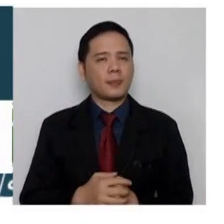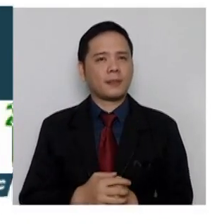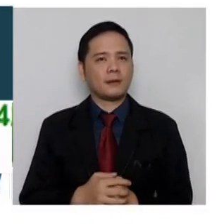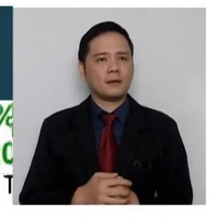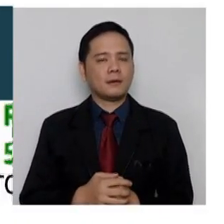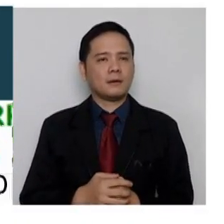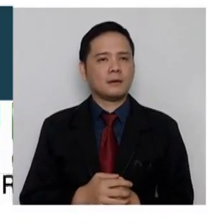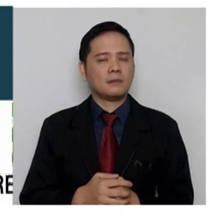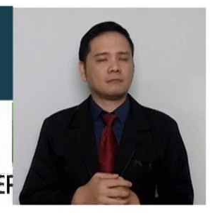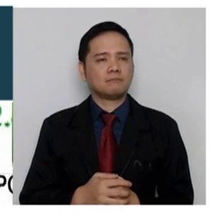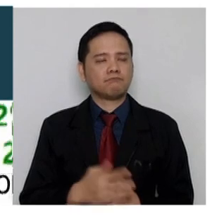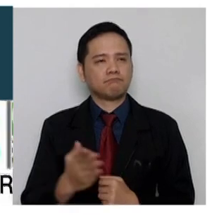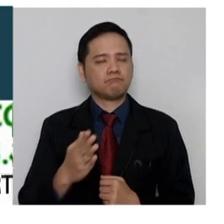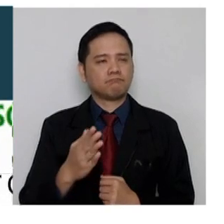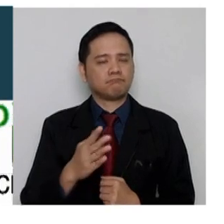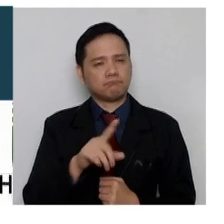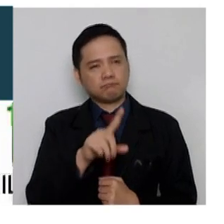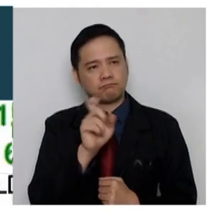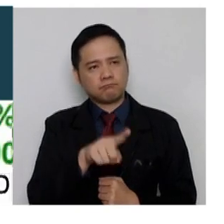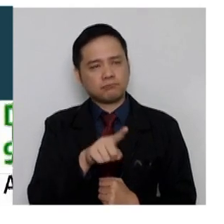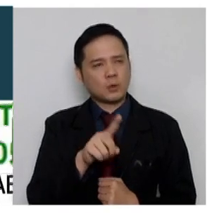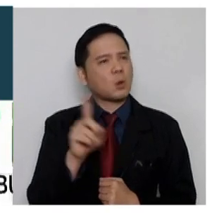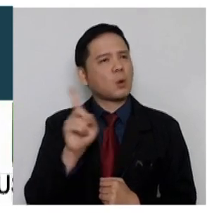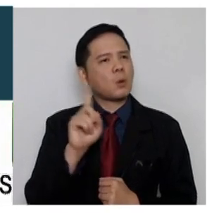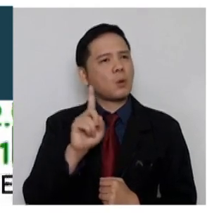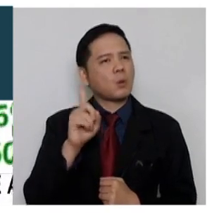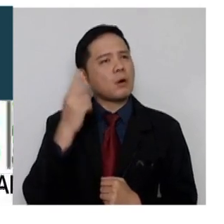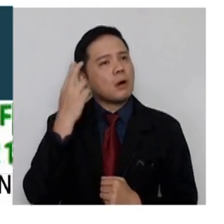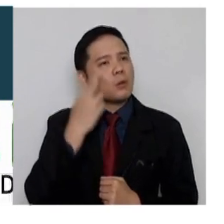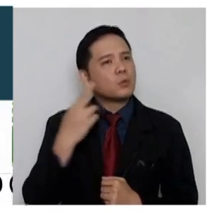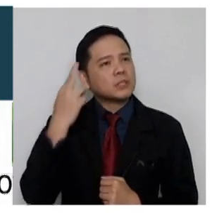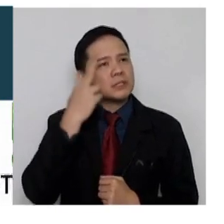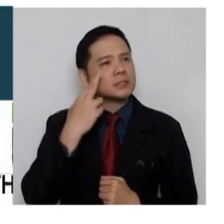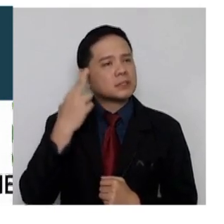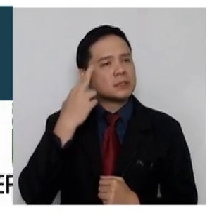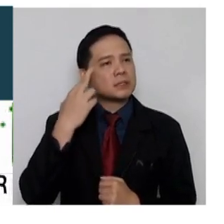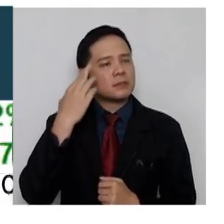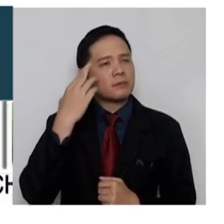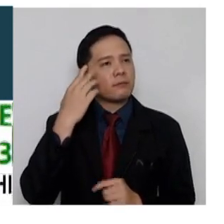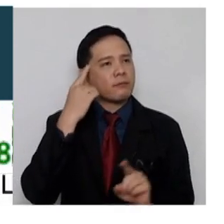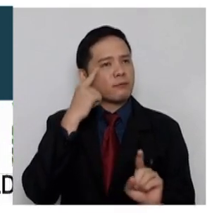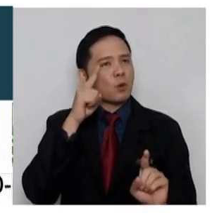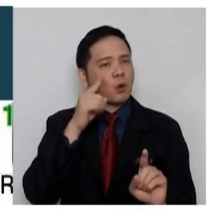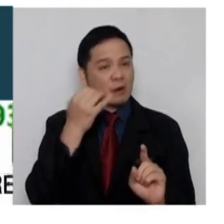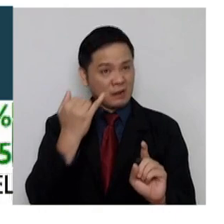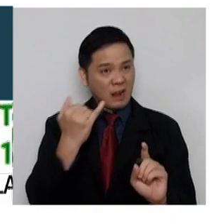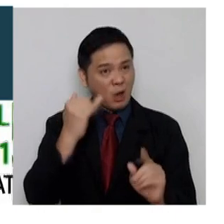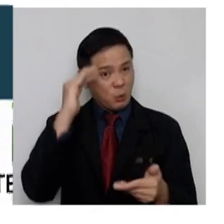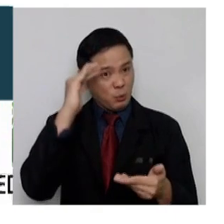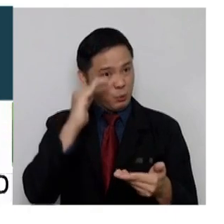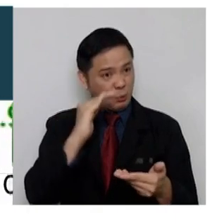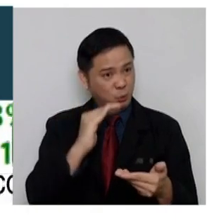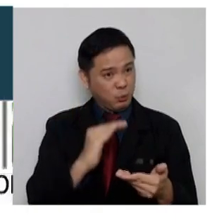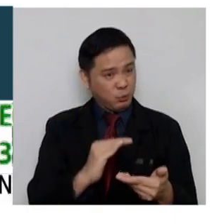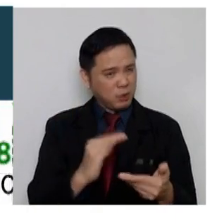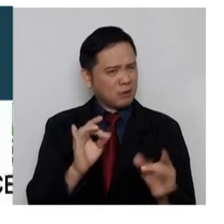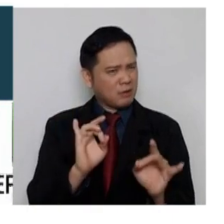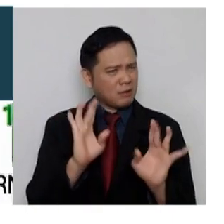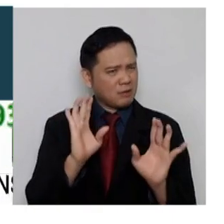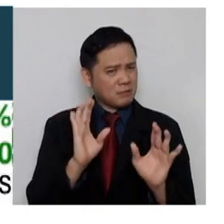what's their reason for coming out with this classification? Is it also to sort of